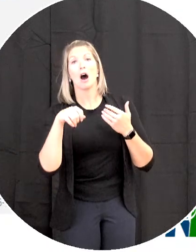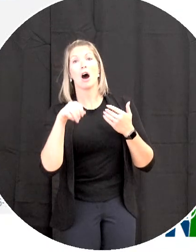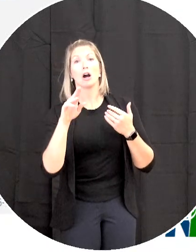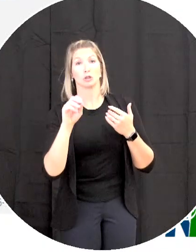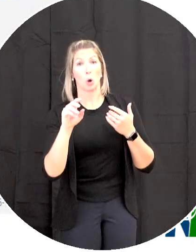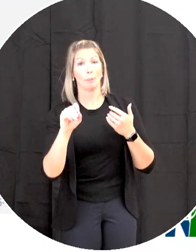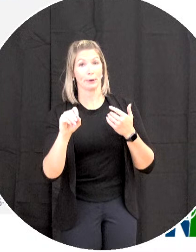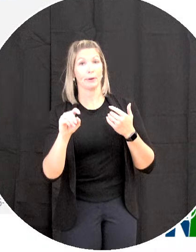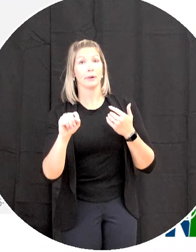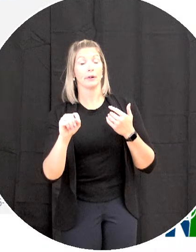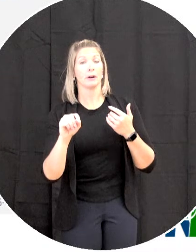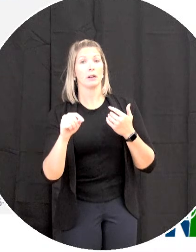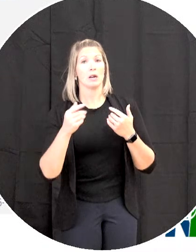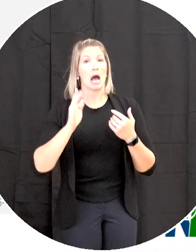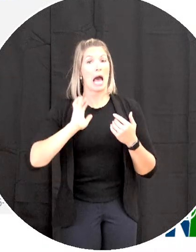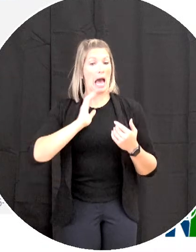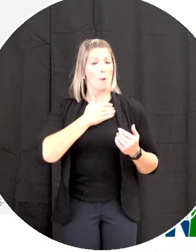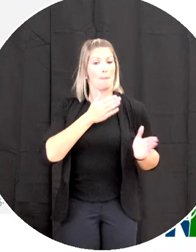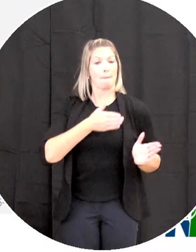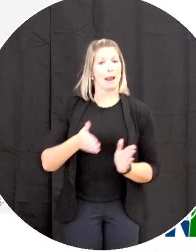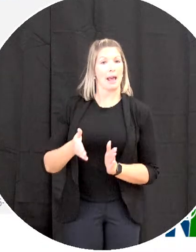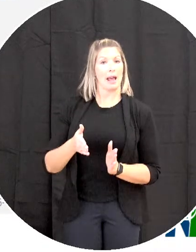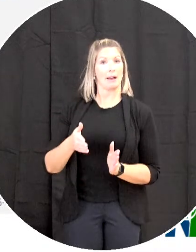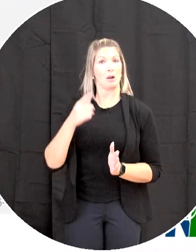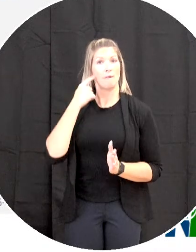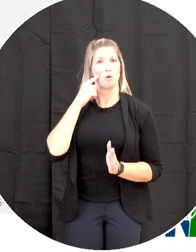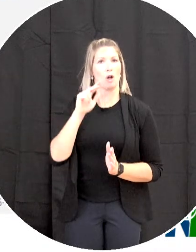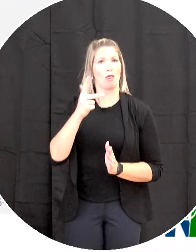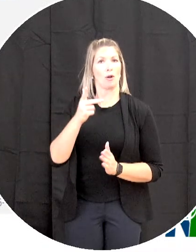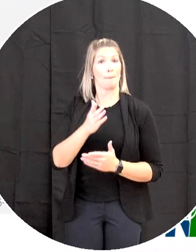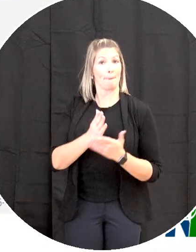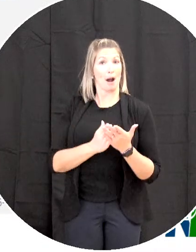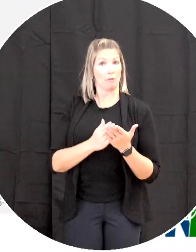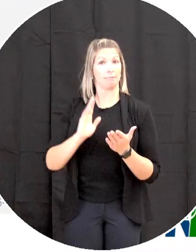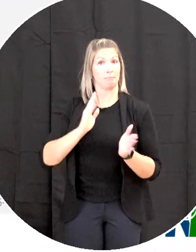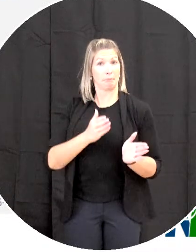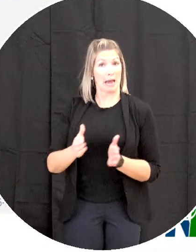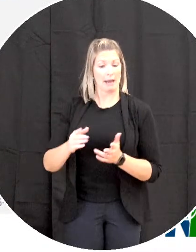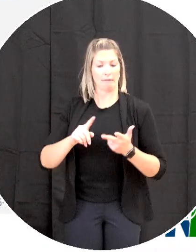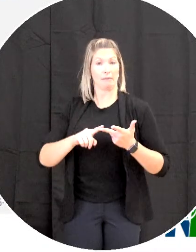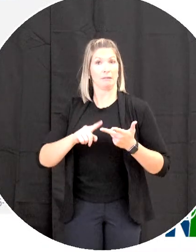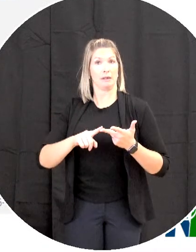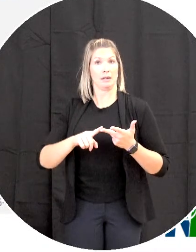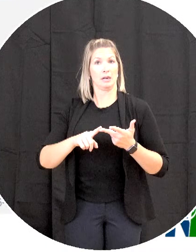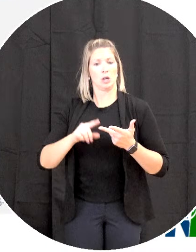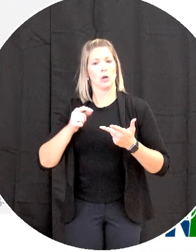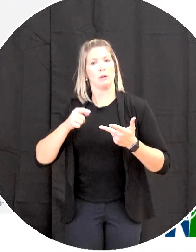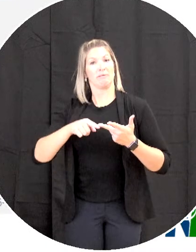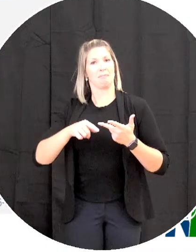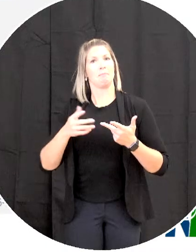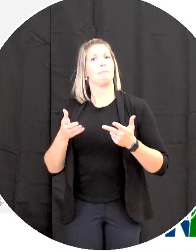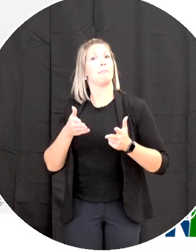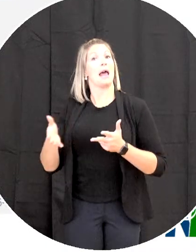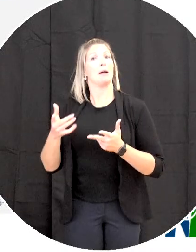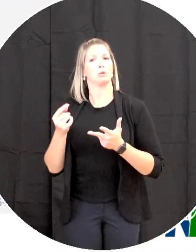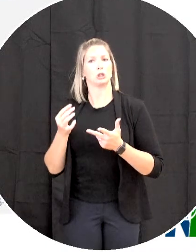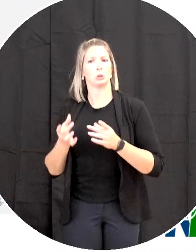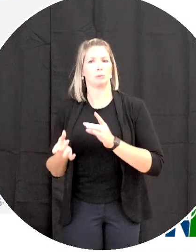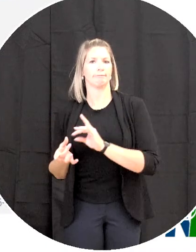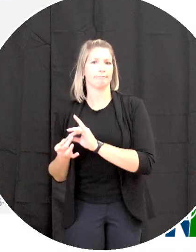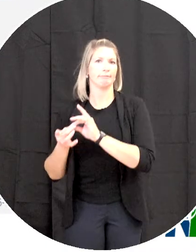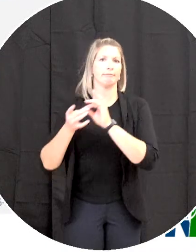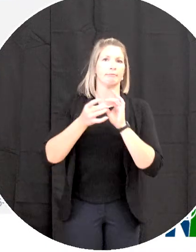planned to not just for the phase 3s, we also go back and loop in the phase 1 and 2 schools from 2 years